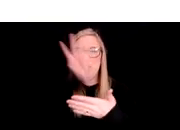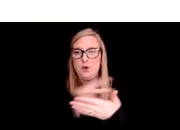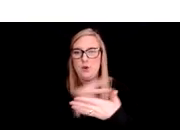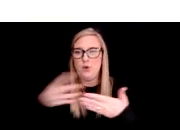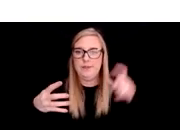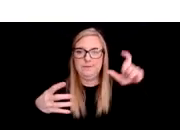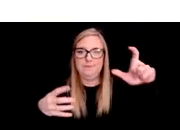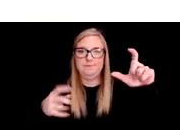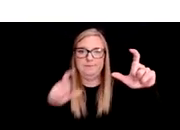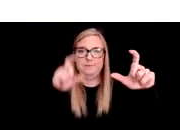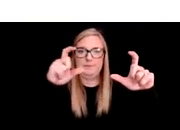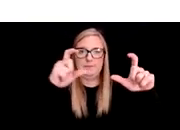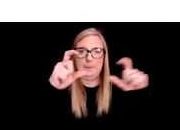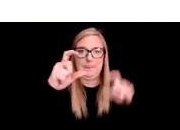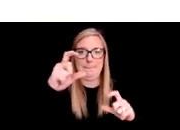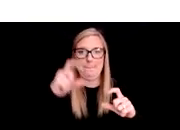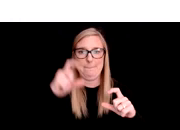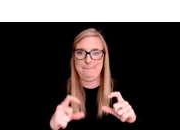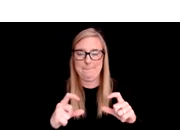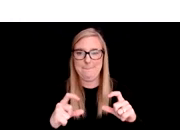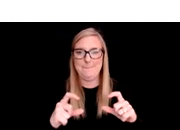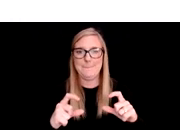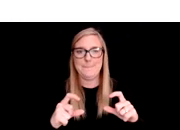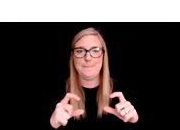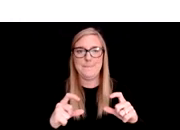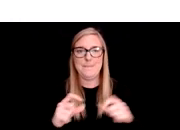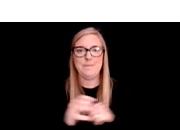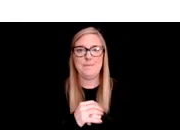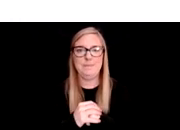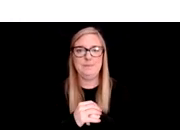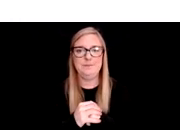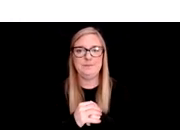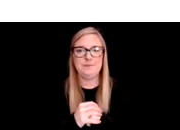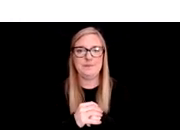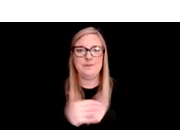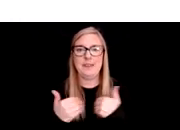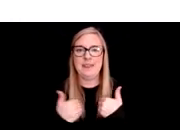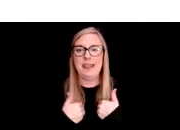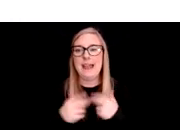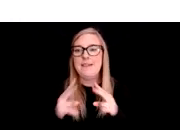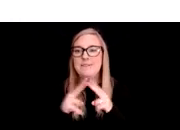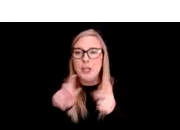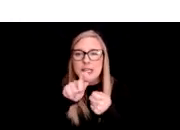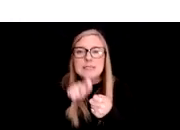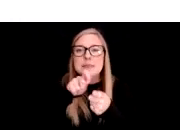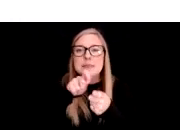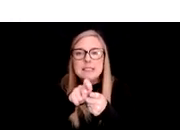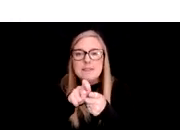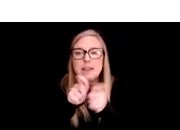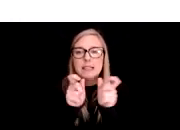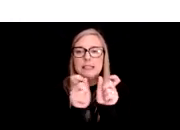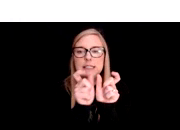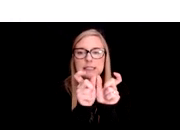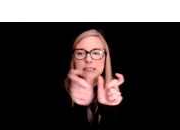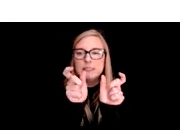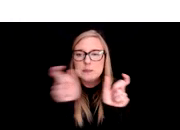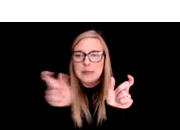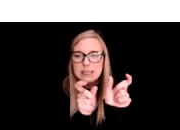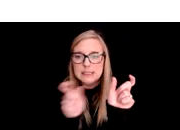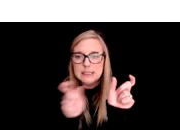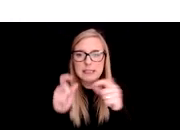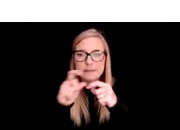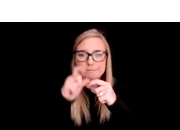2 cards in one column and 2 cards in another column that have that very specific spacing and padding that was documented